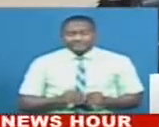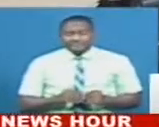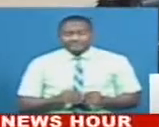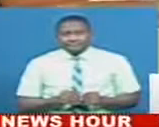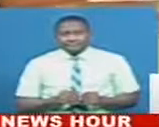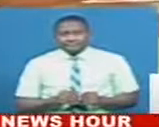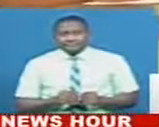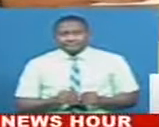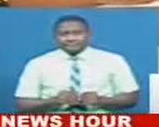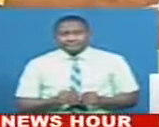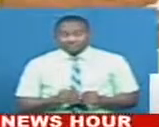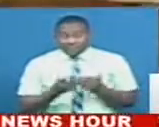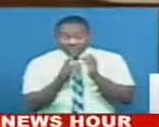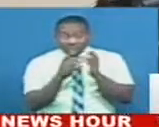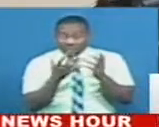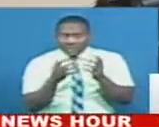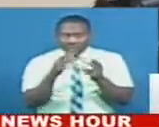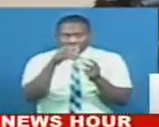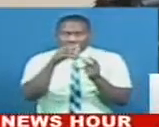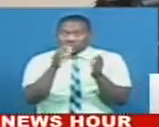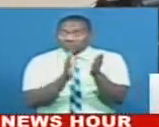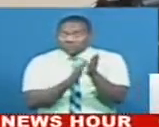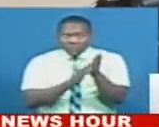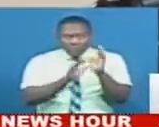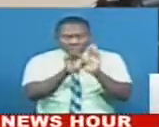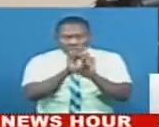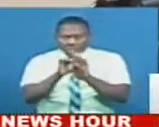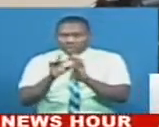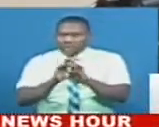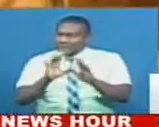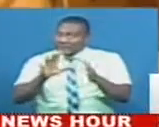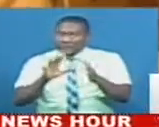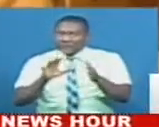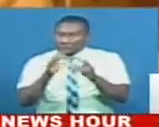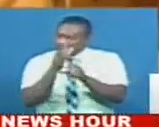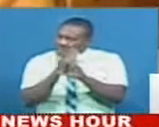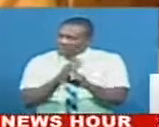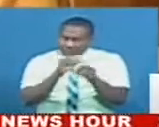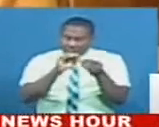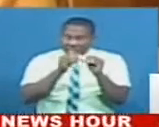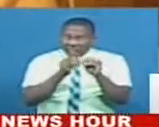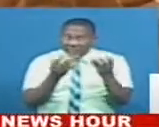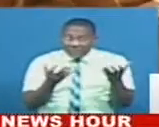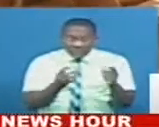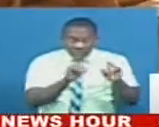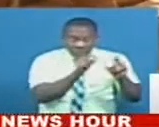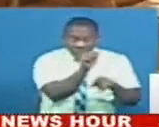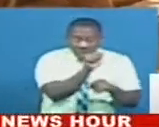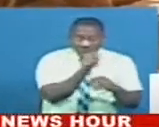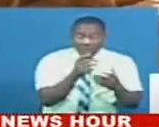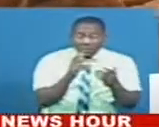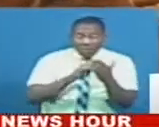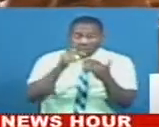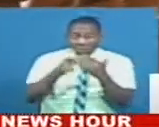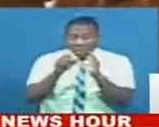schools, they should be very careful of the codes, because if you mix up the program codes,